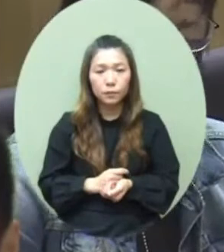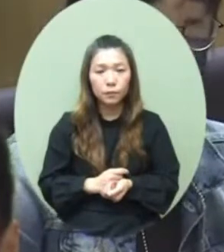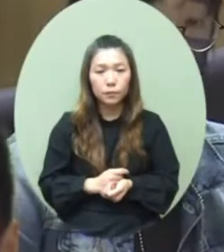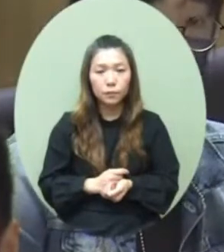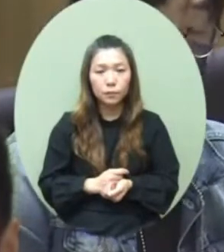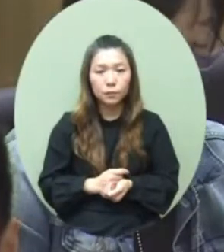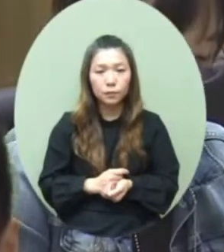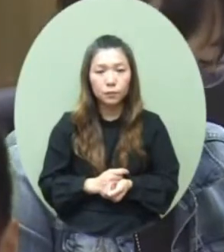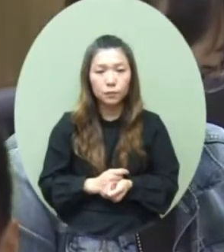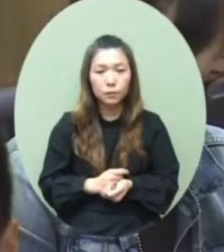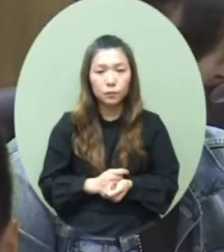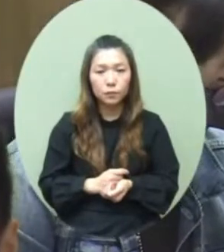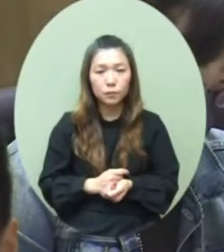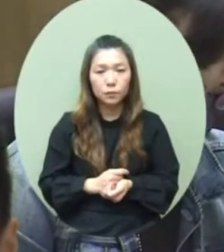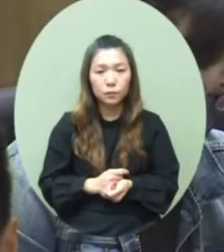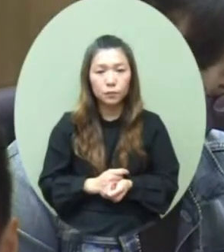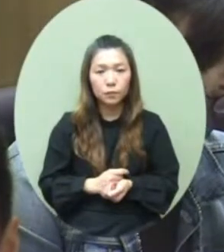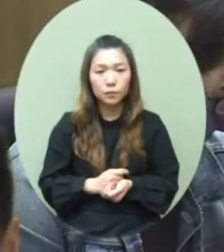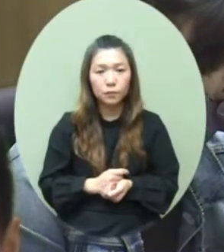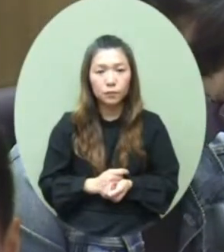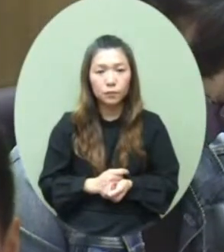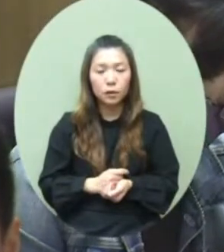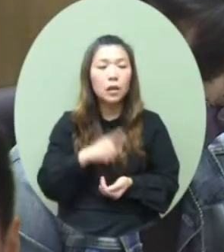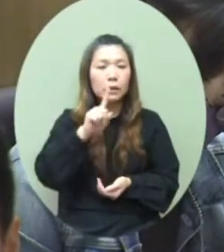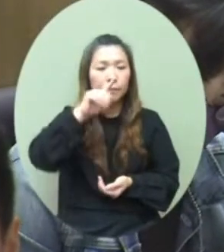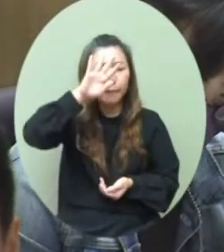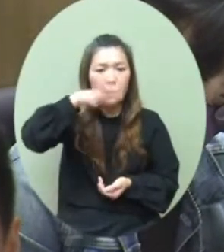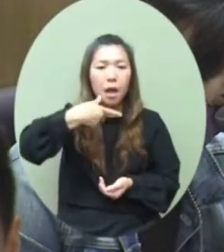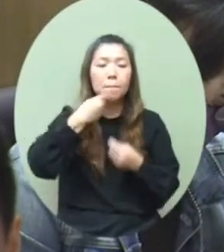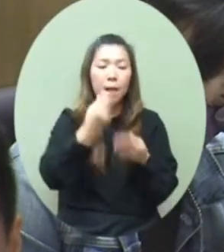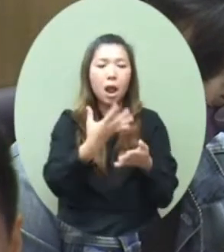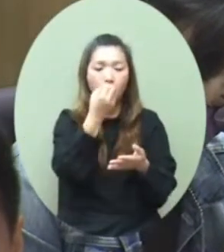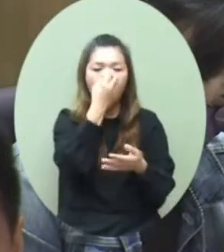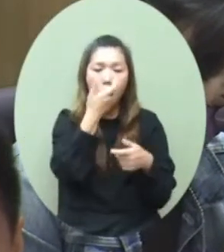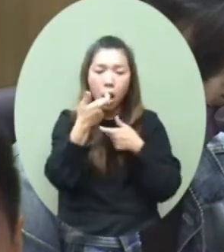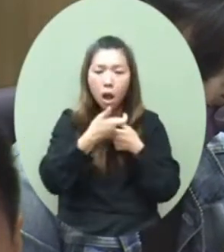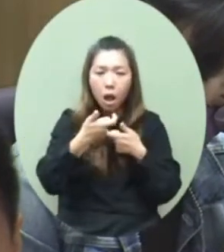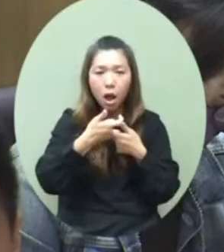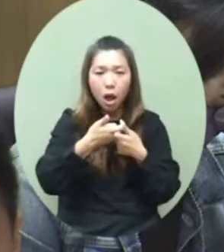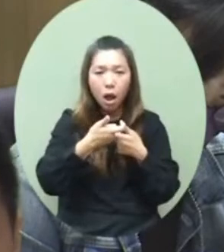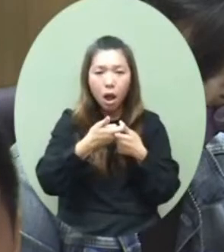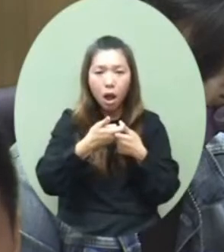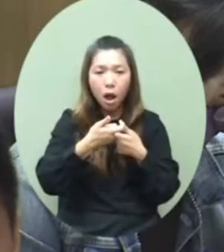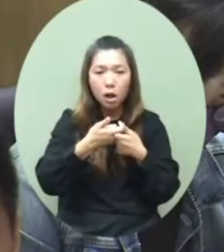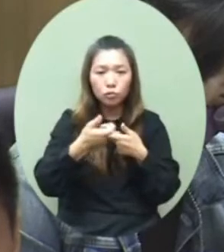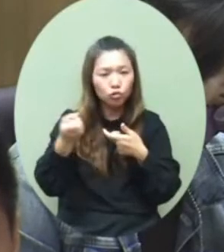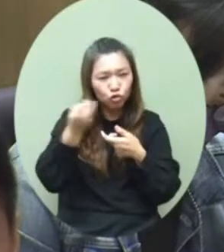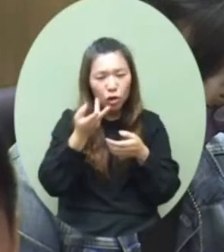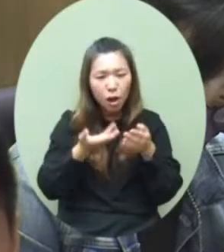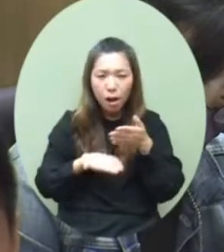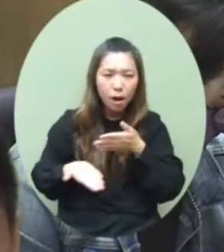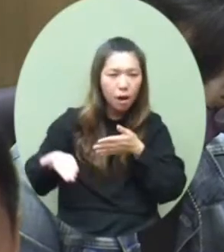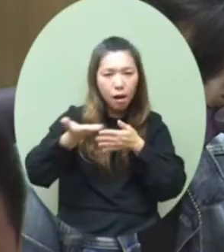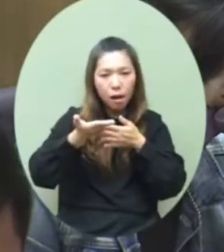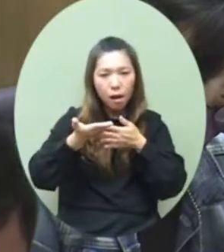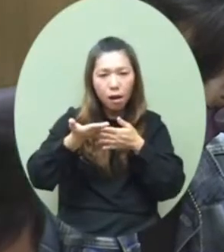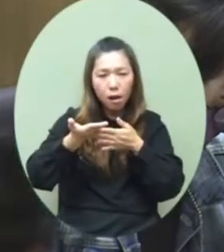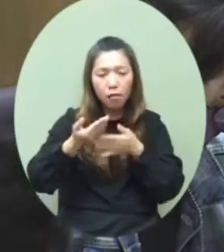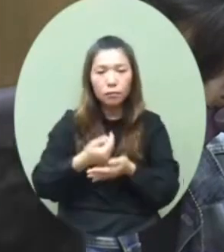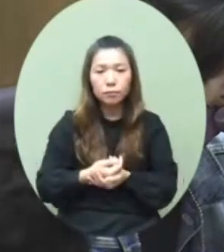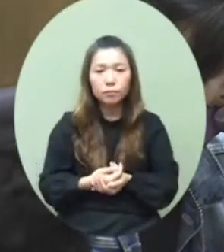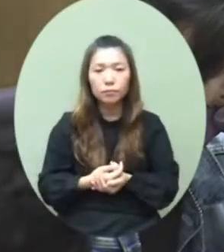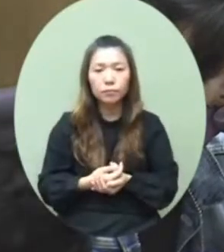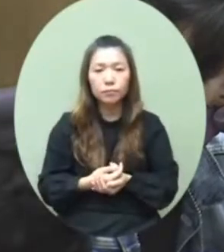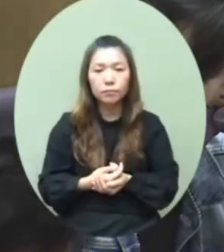city in terms of the economic perspective? And also some said there is a manpower shortage